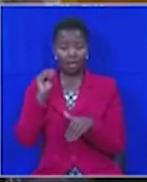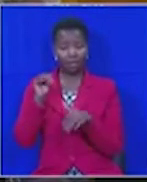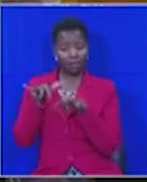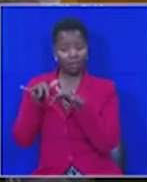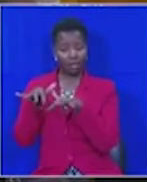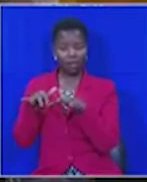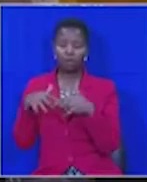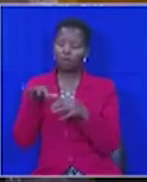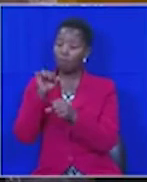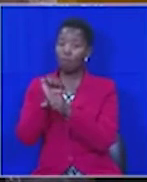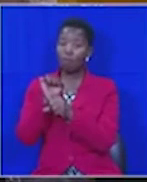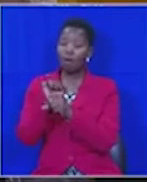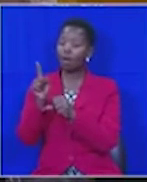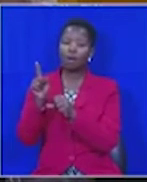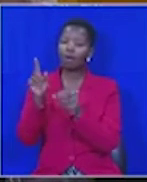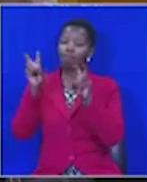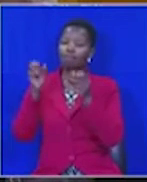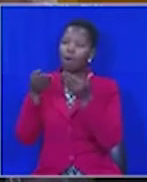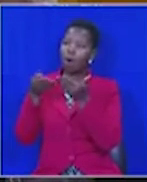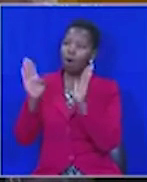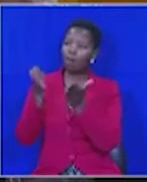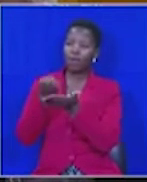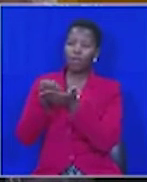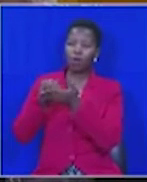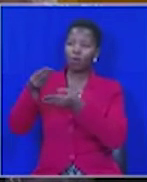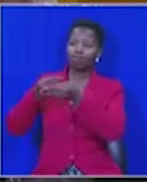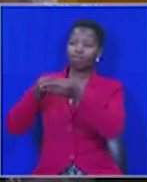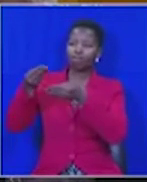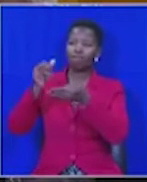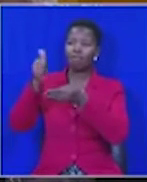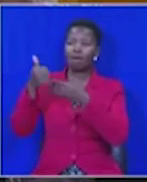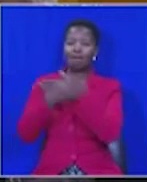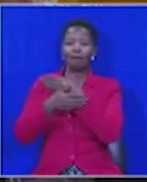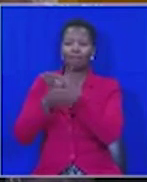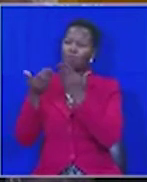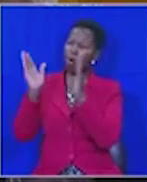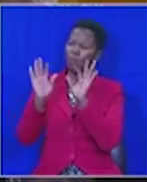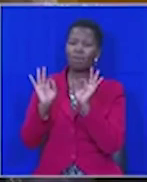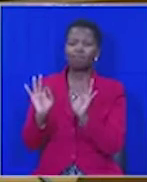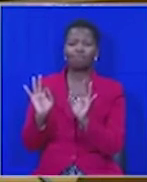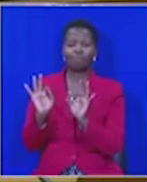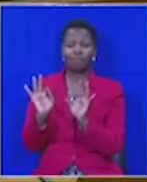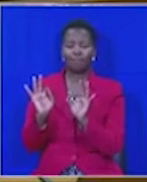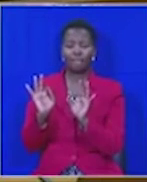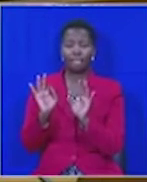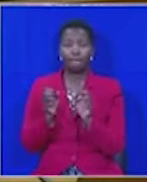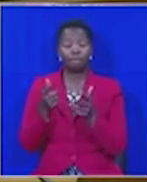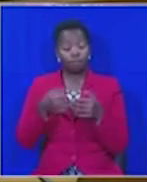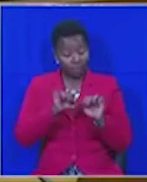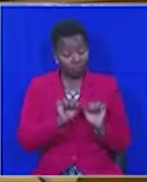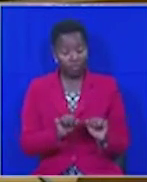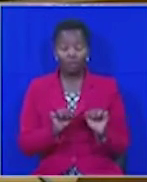operates in an open economy, international finance space. Chairperson, it is very important for